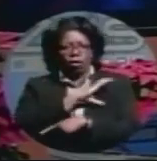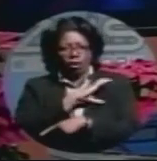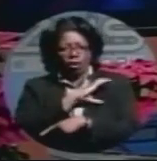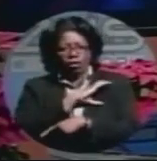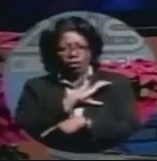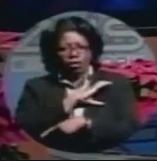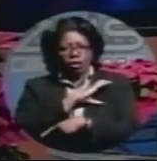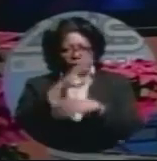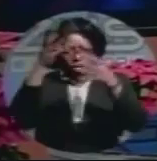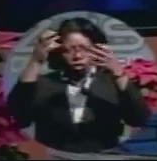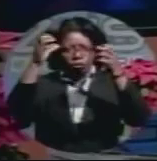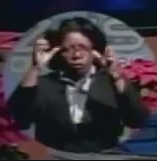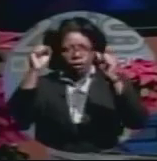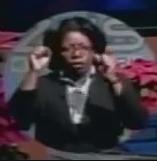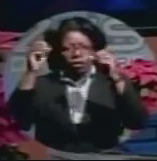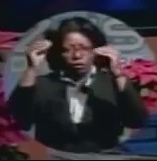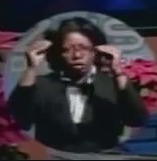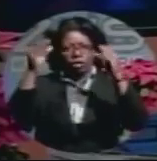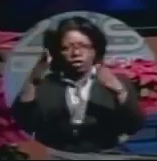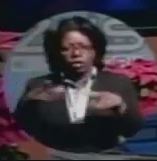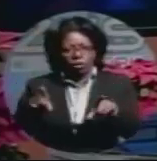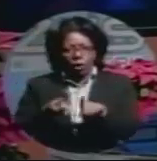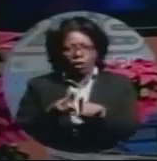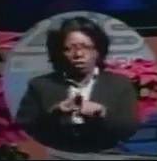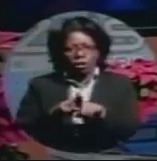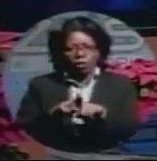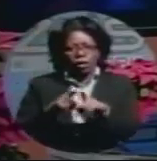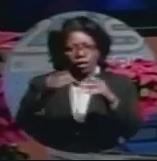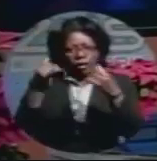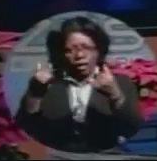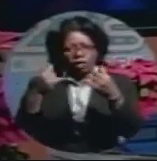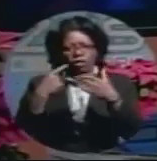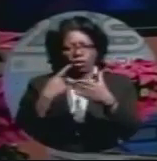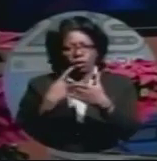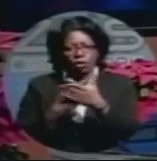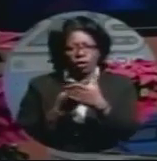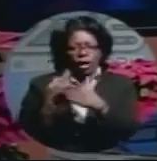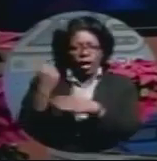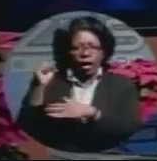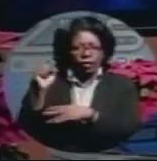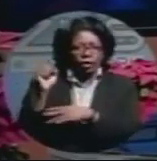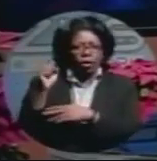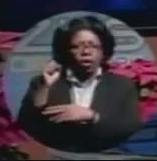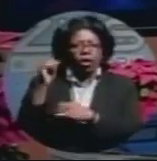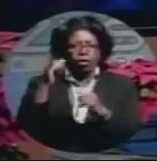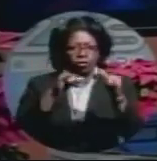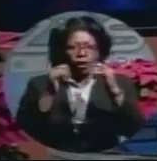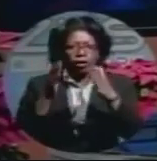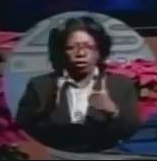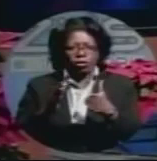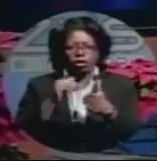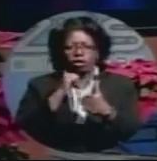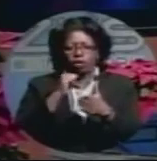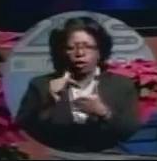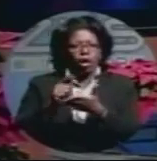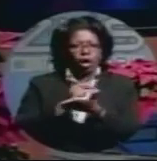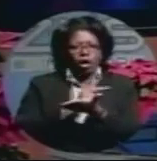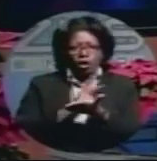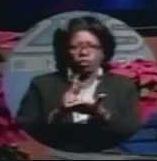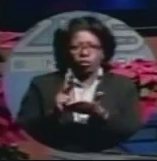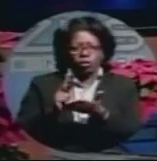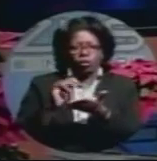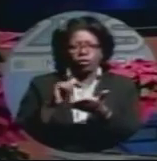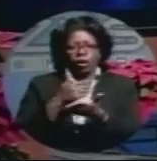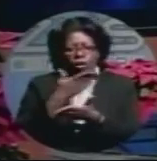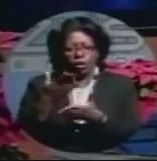also president of the teachers union, says while she's a firm advocate for rewarding employees, she would not have approved those exorbitant